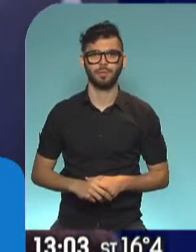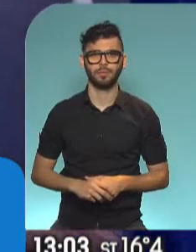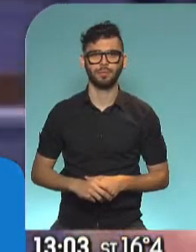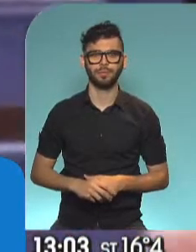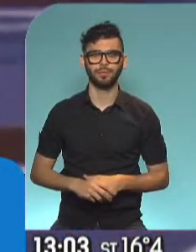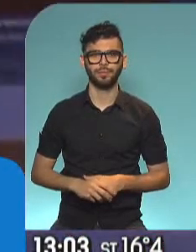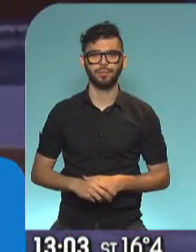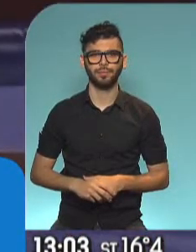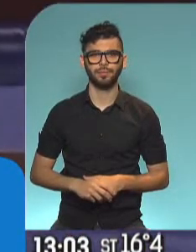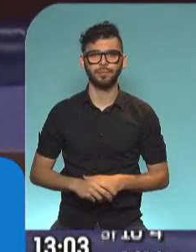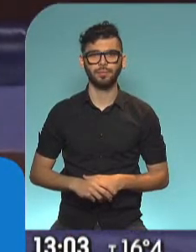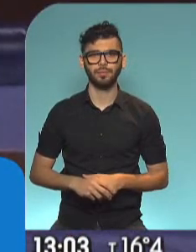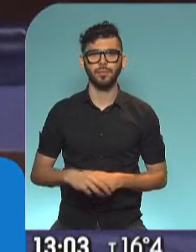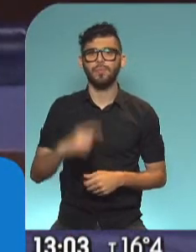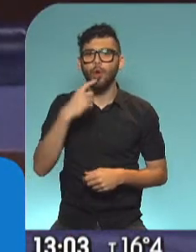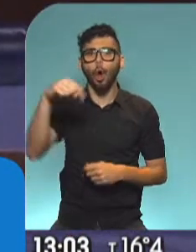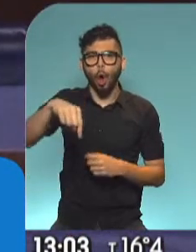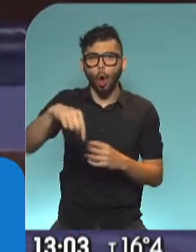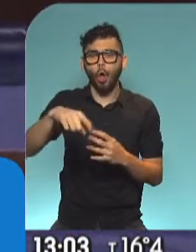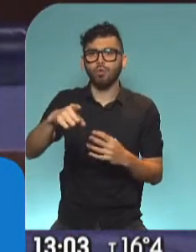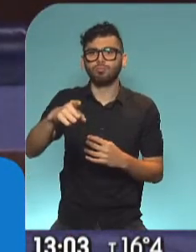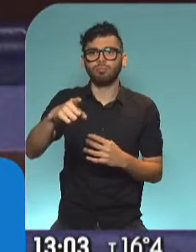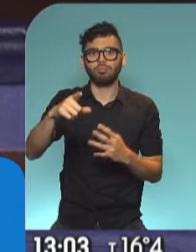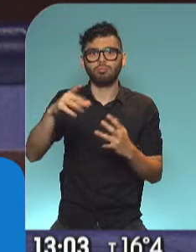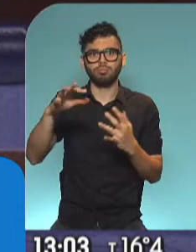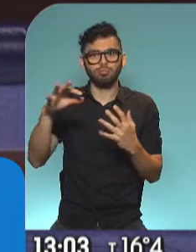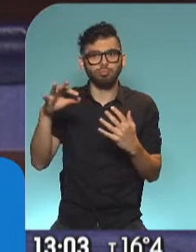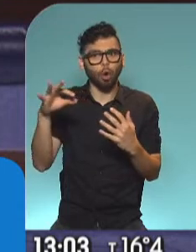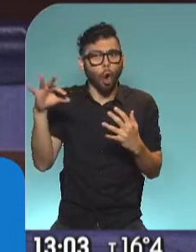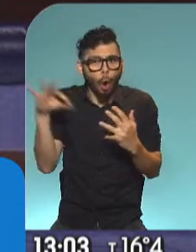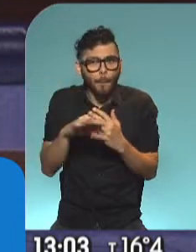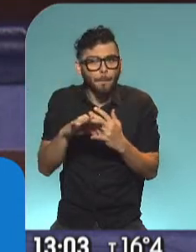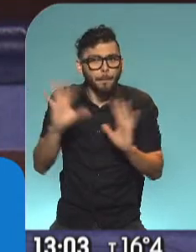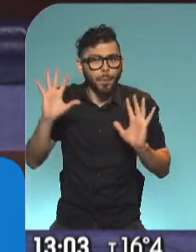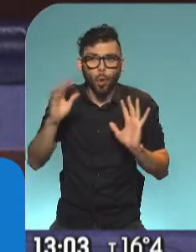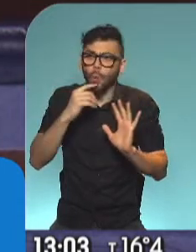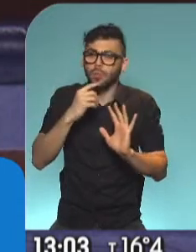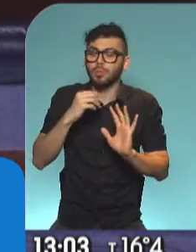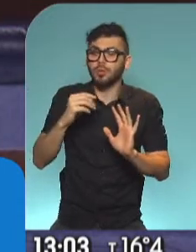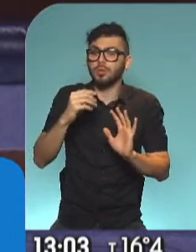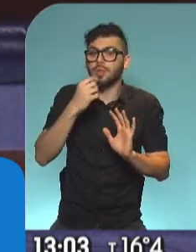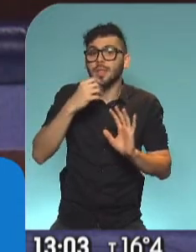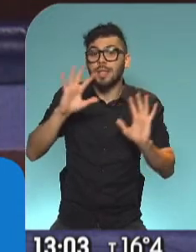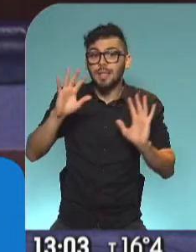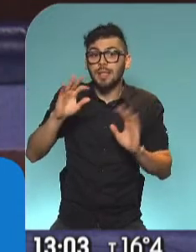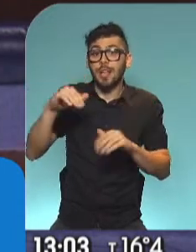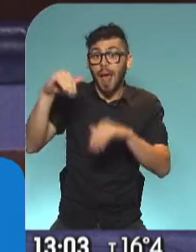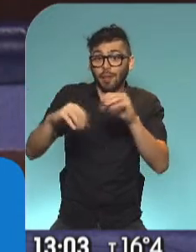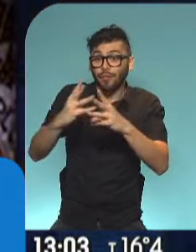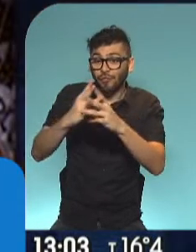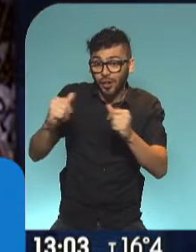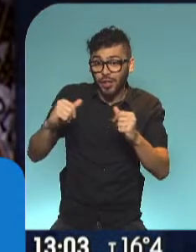Thank you. Will you commit here today for a peaceful transfer of power after the